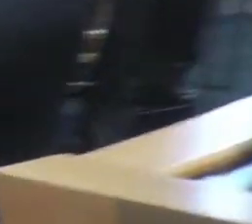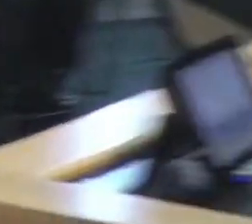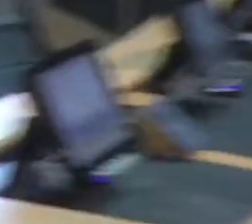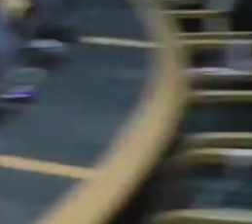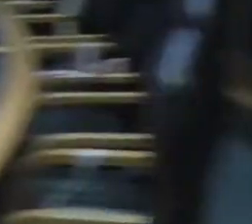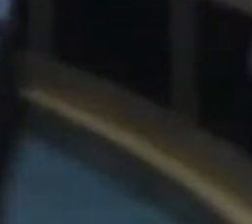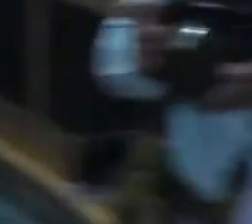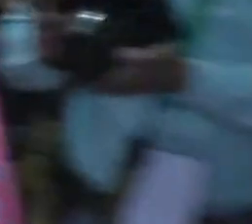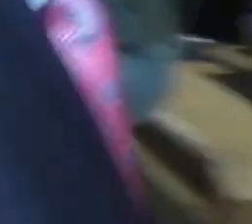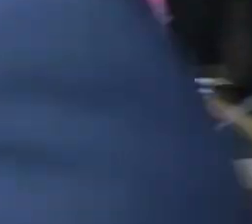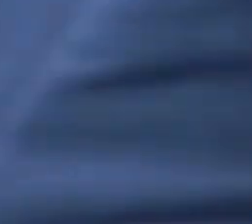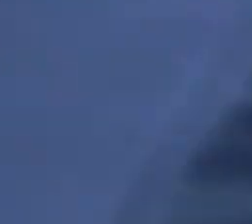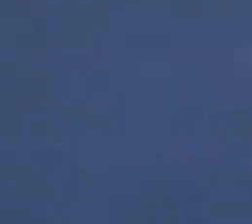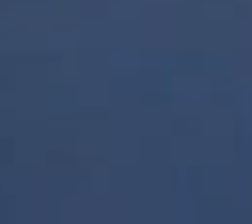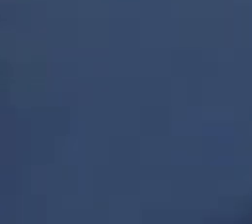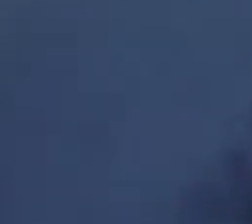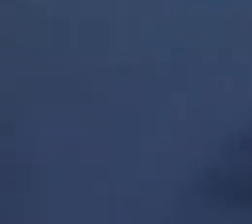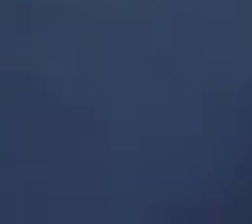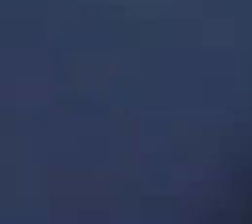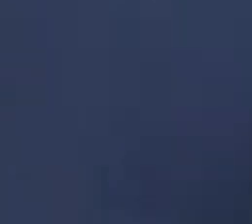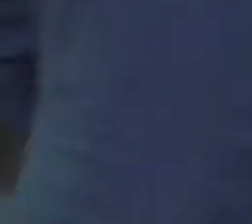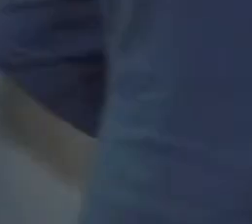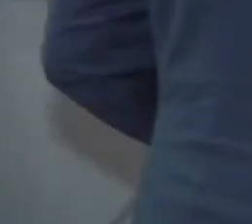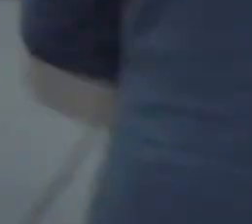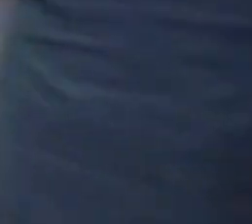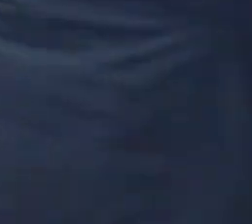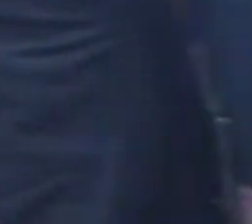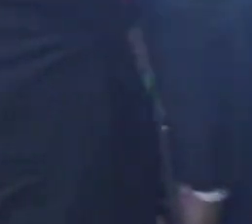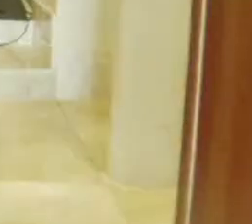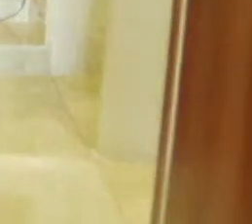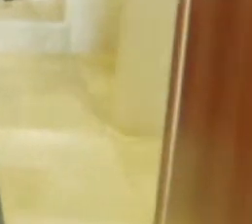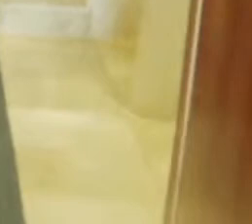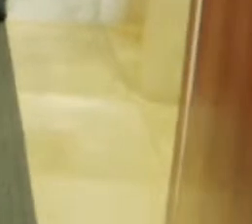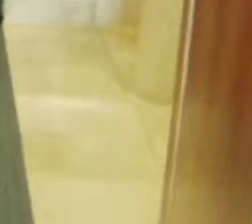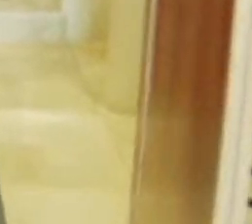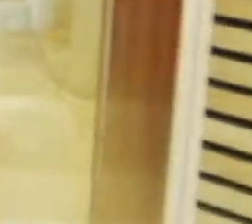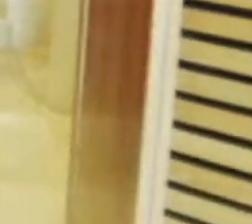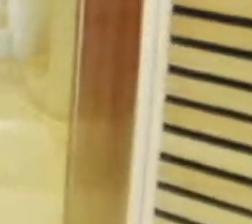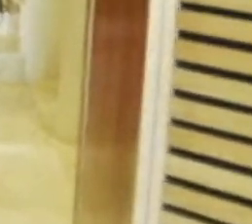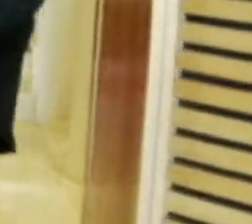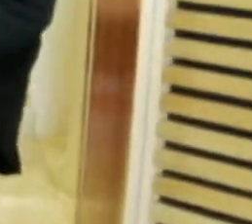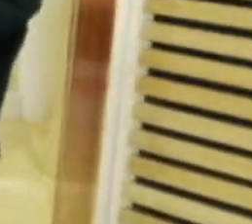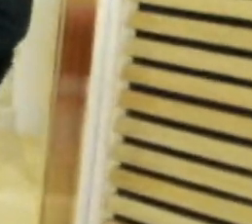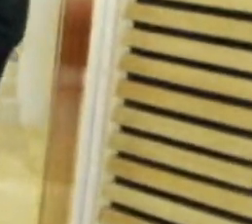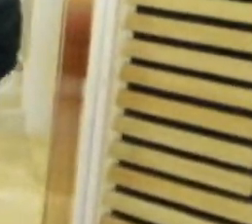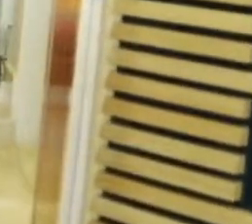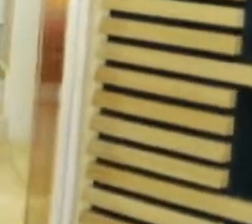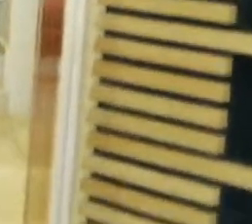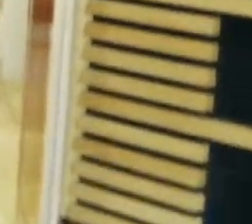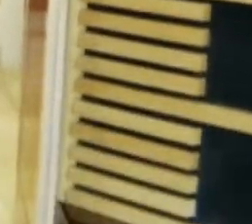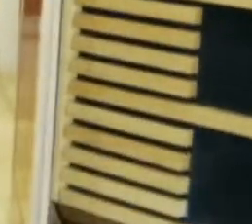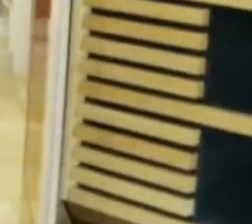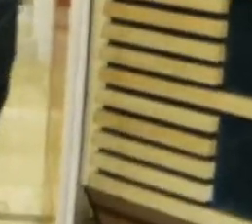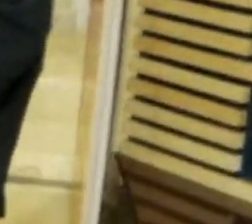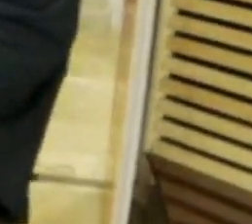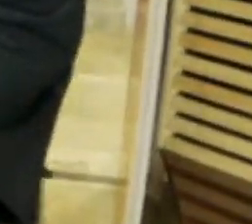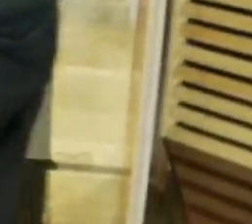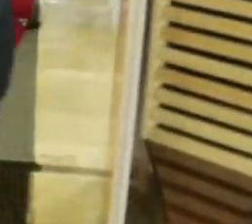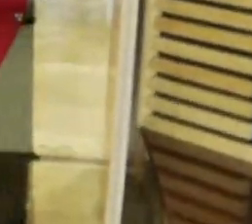besithadakaqa namhlanje ngukulumbusi inkulu baphathiswa uMr. Oscar Lubabalo Mabuyane.